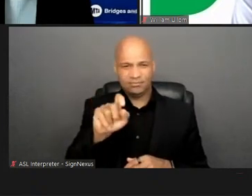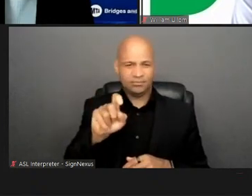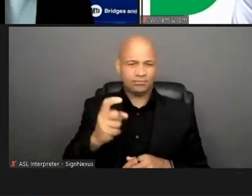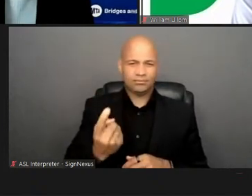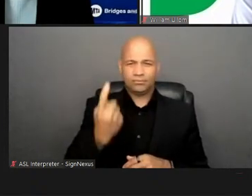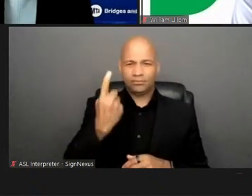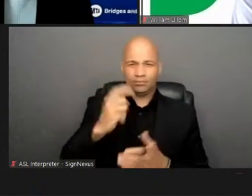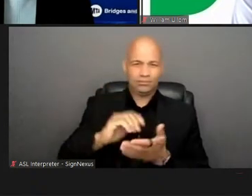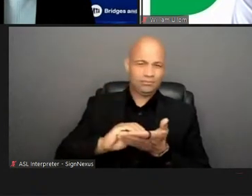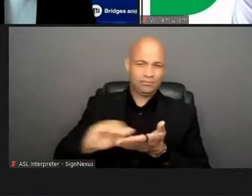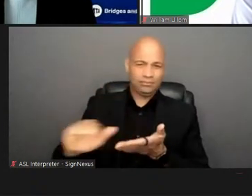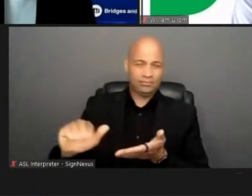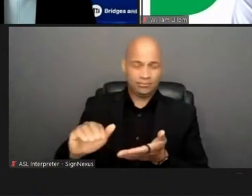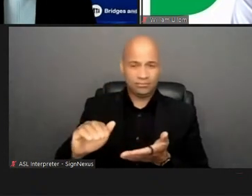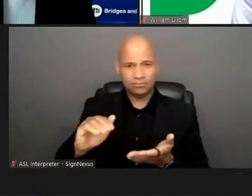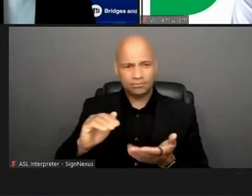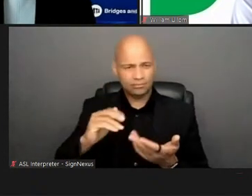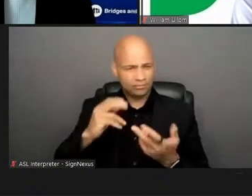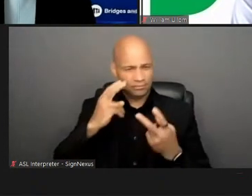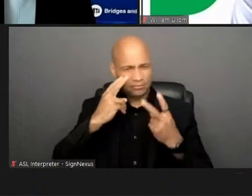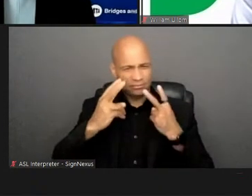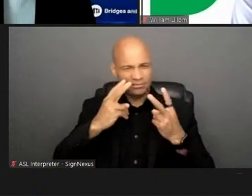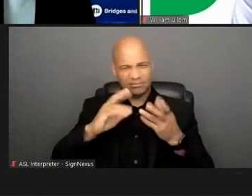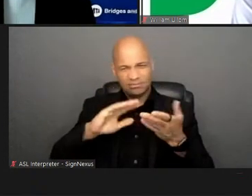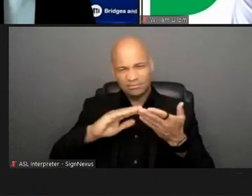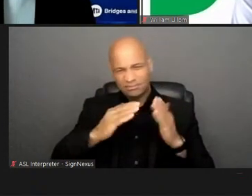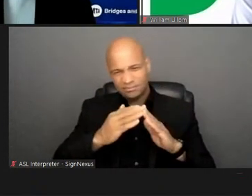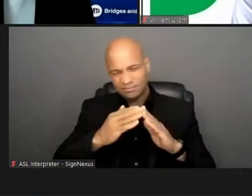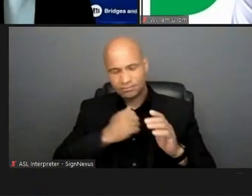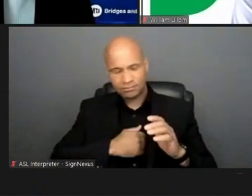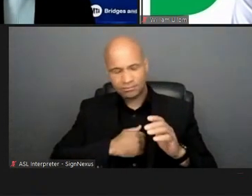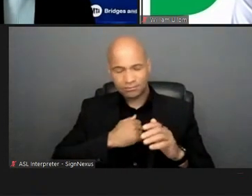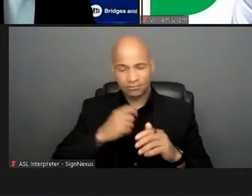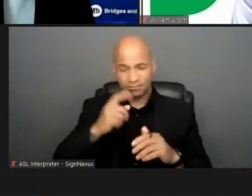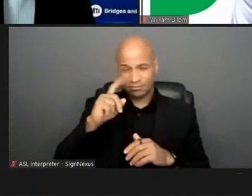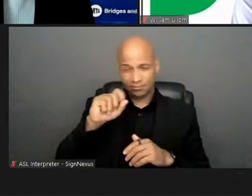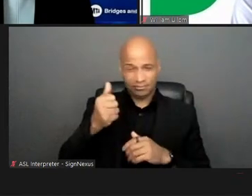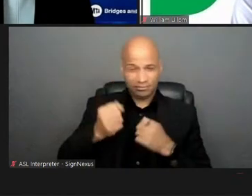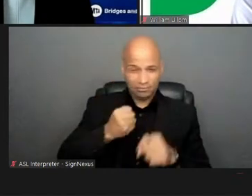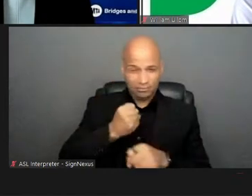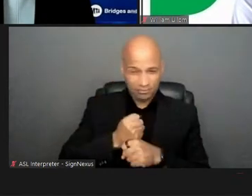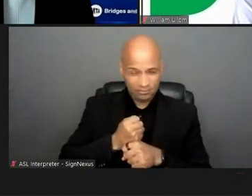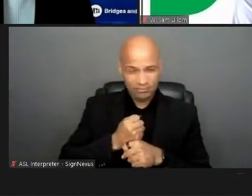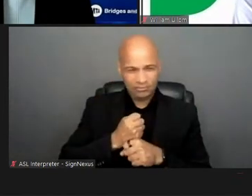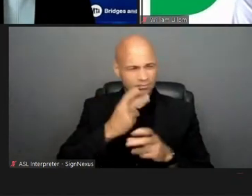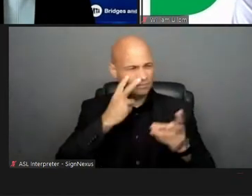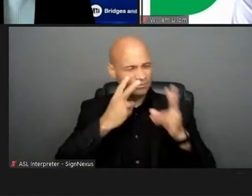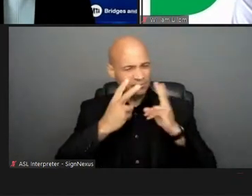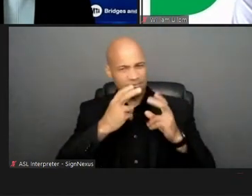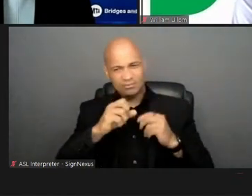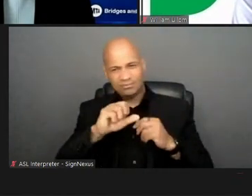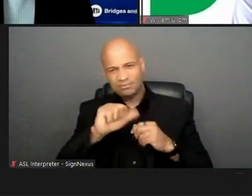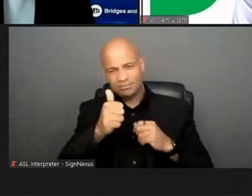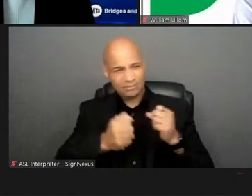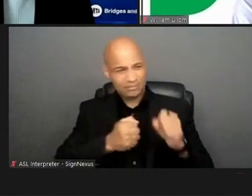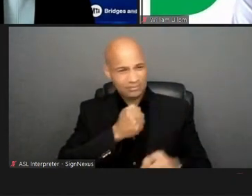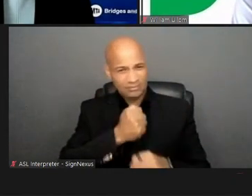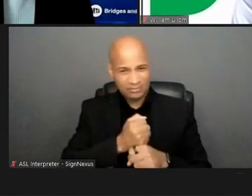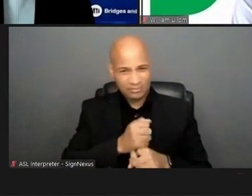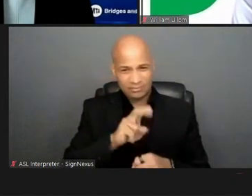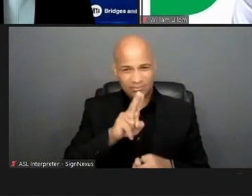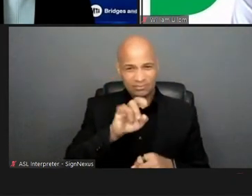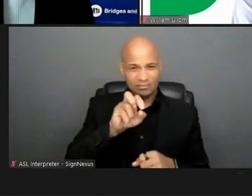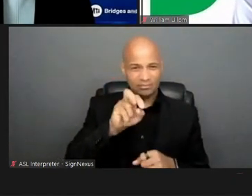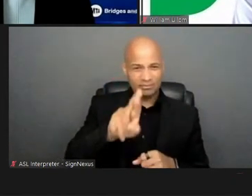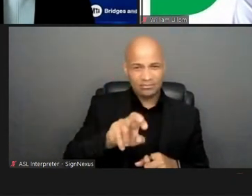I mean over the city I've watched oh I'm sorry over the past decade I've watched the city allow Uber and Lyft completely clogged